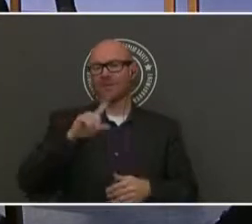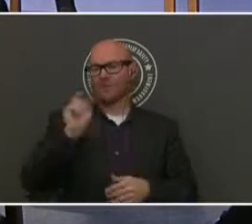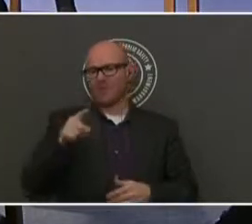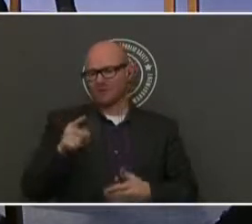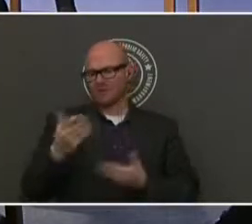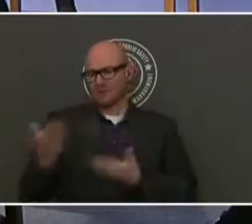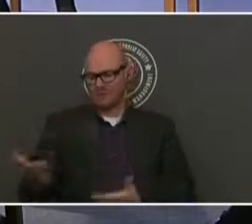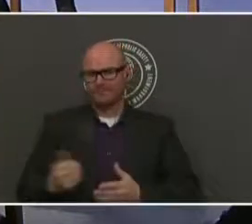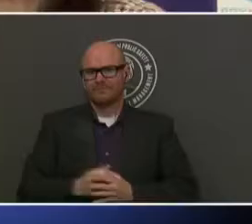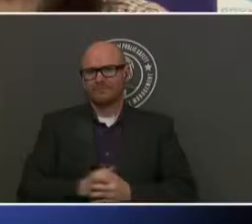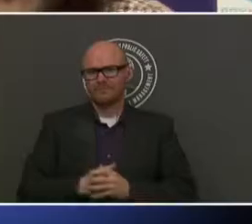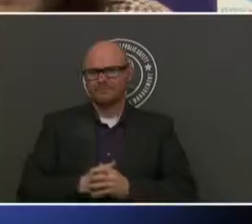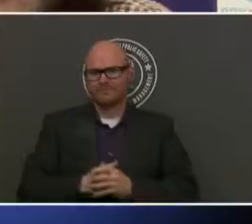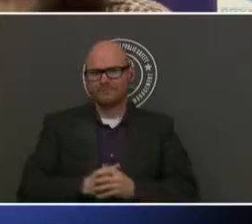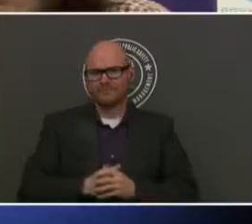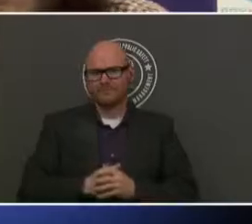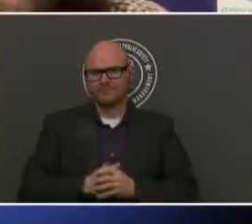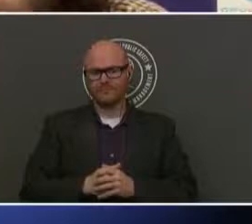ahead.